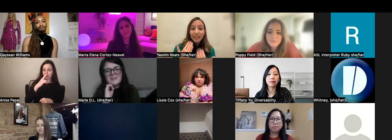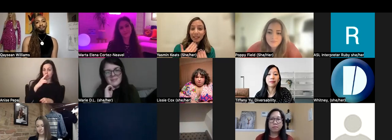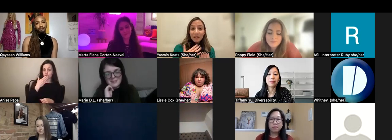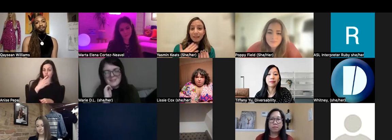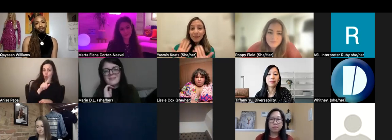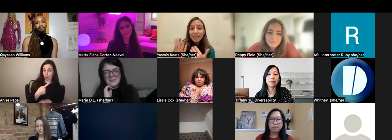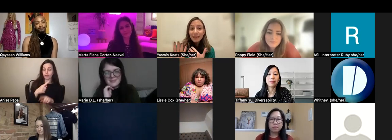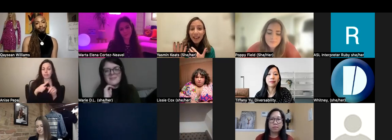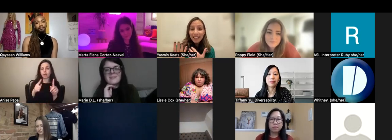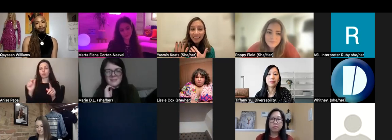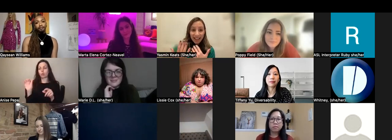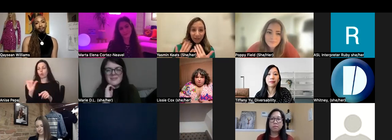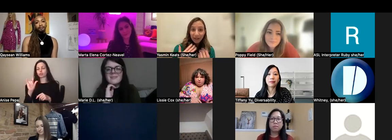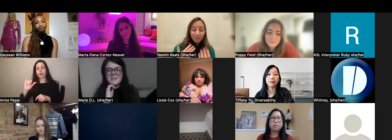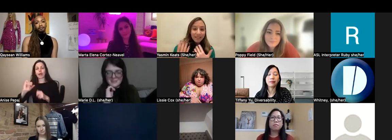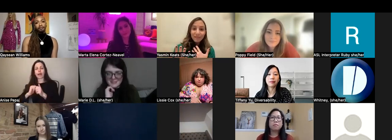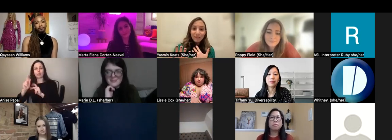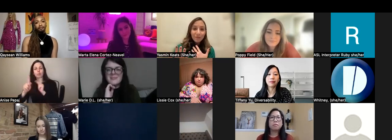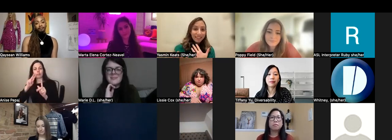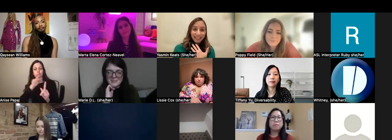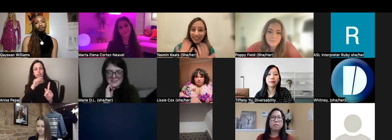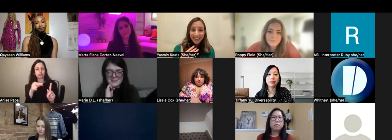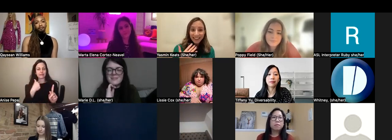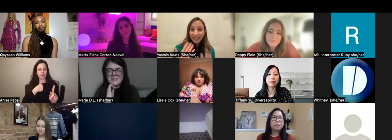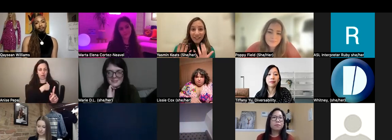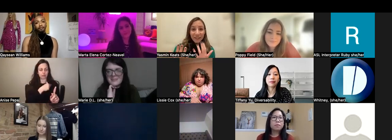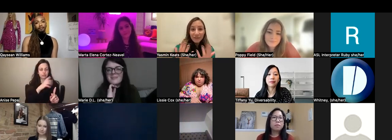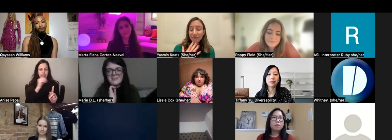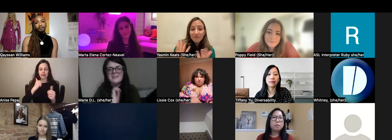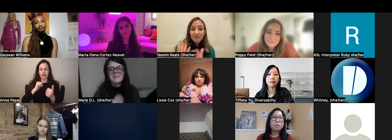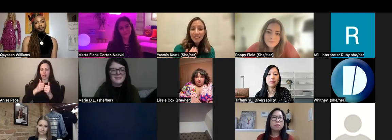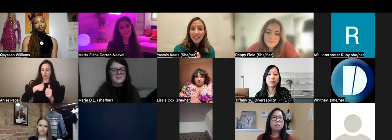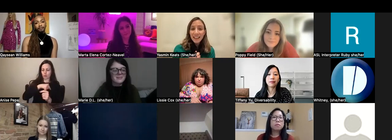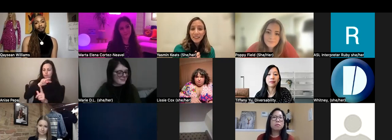people can perceive us and how we can perceive the world in turn. And so